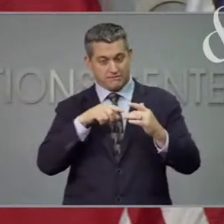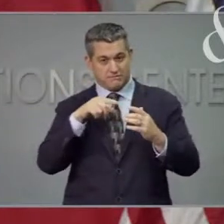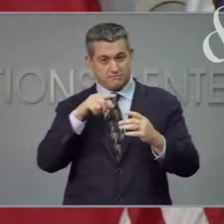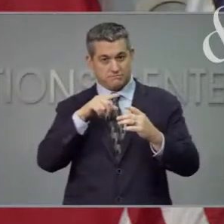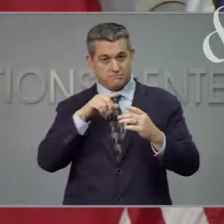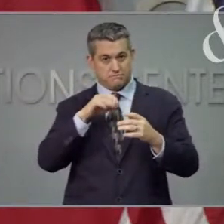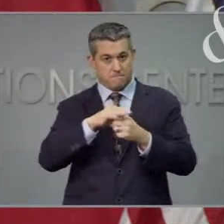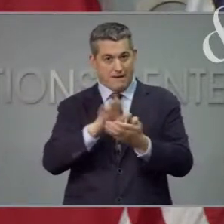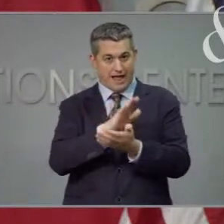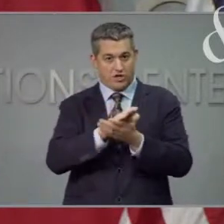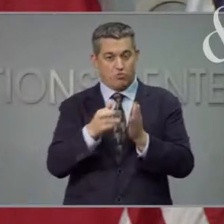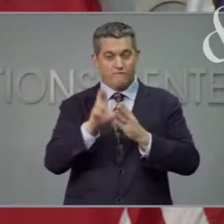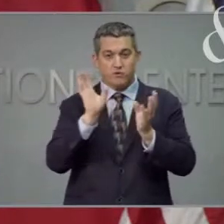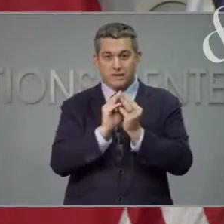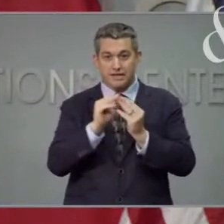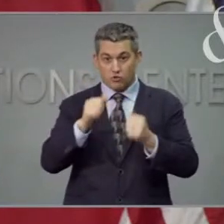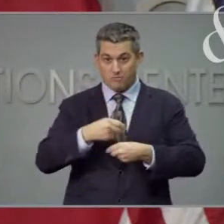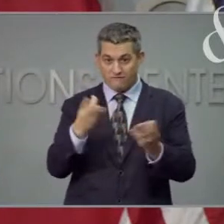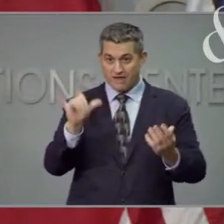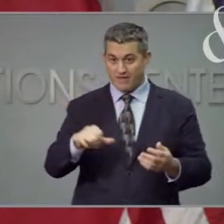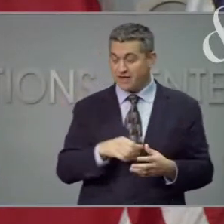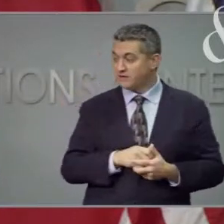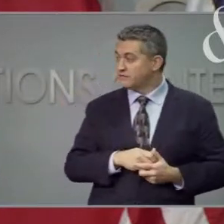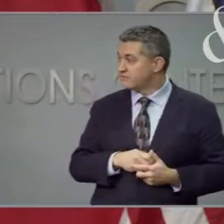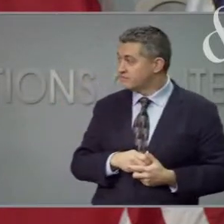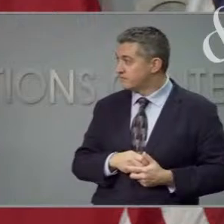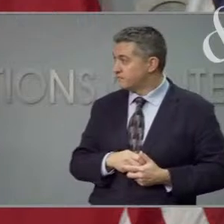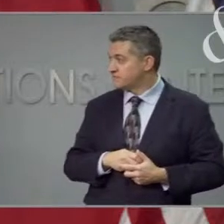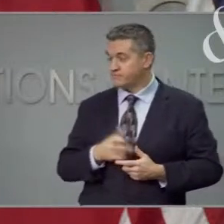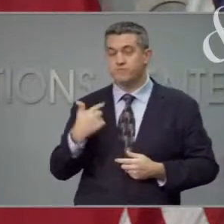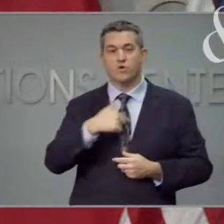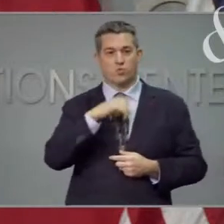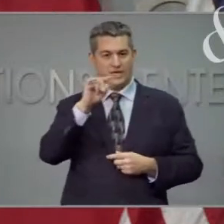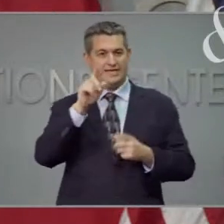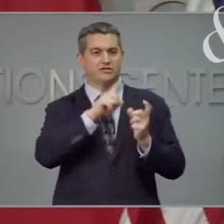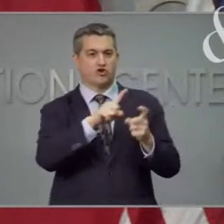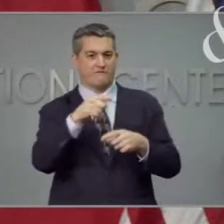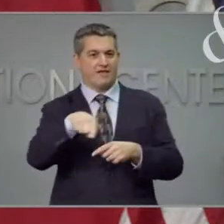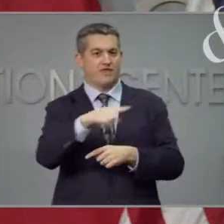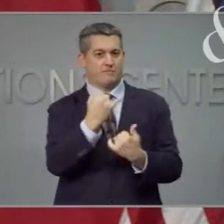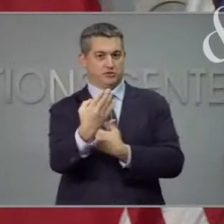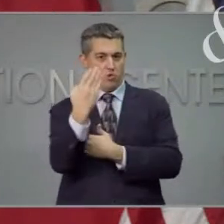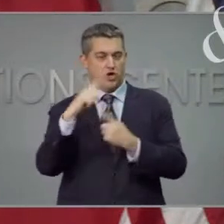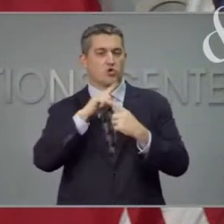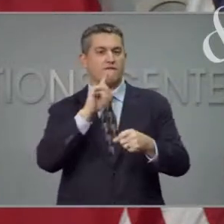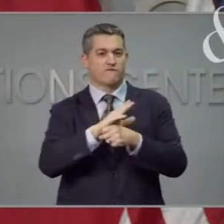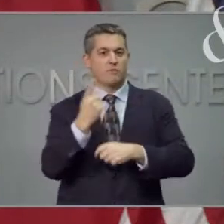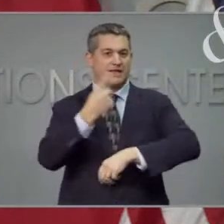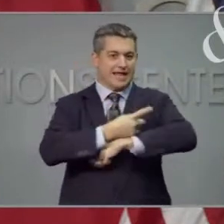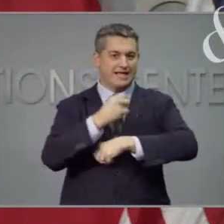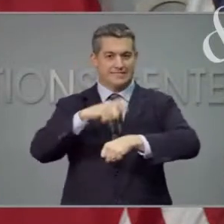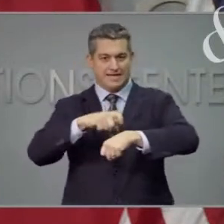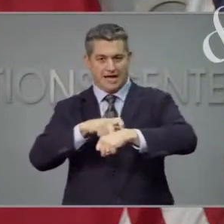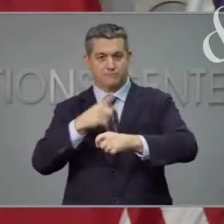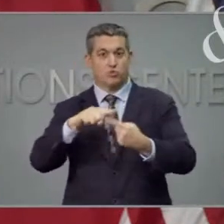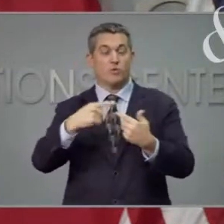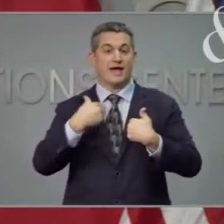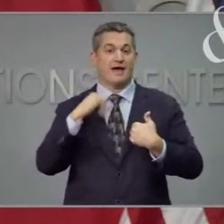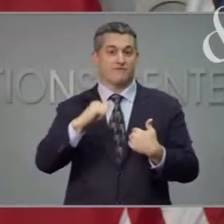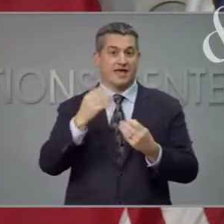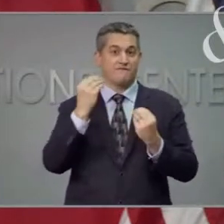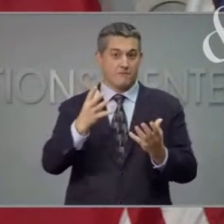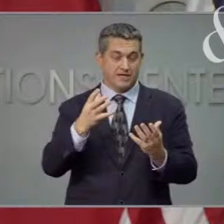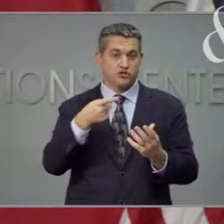meeting that you could provide or release? We surveyed them this morning to confirm those dates and times. So once we have